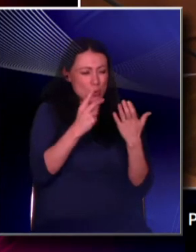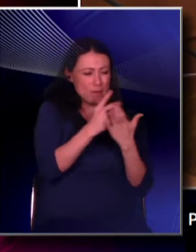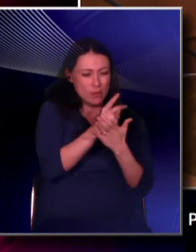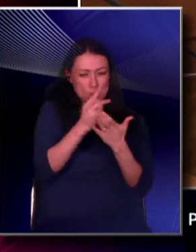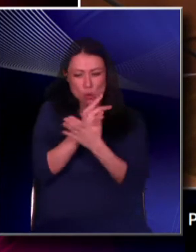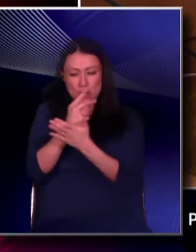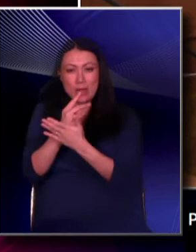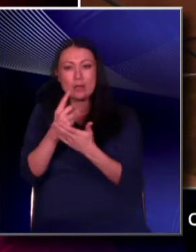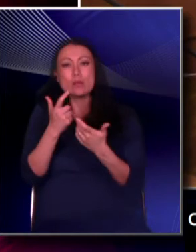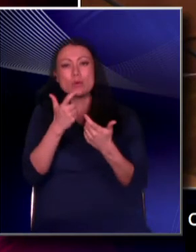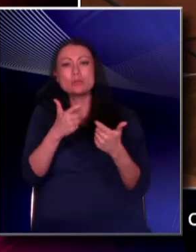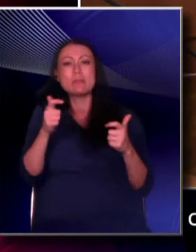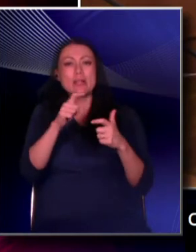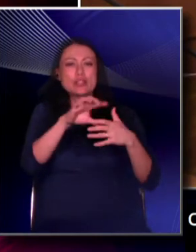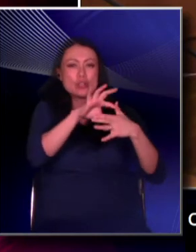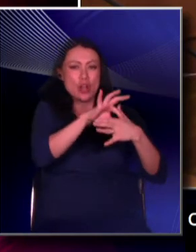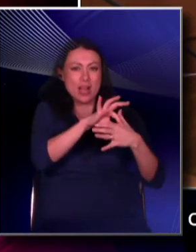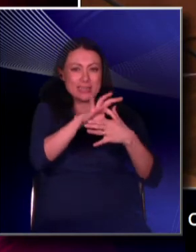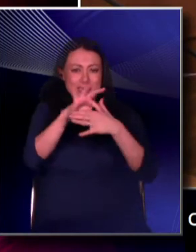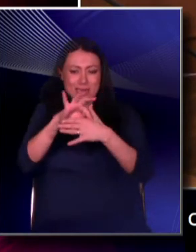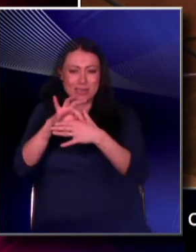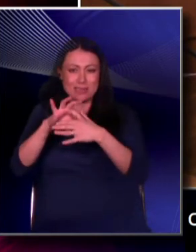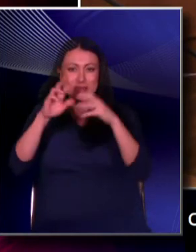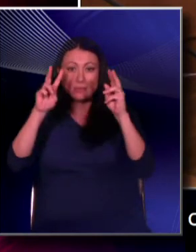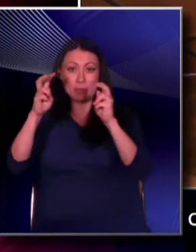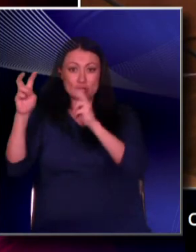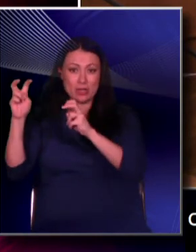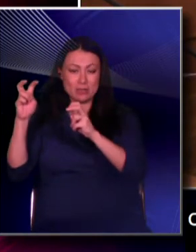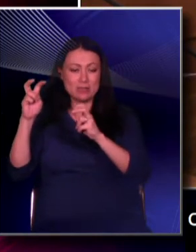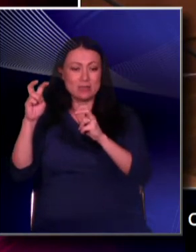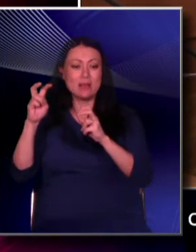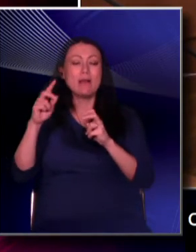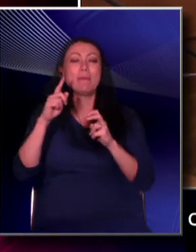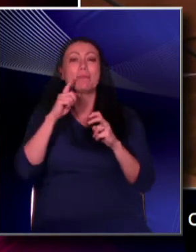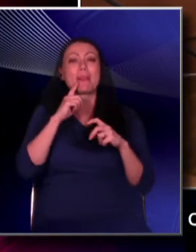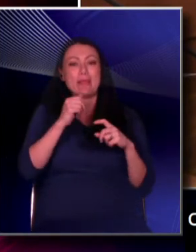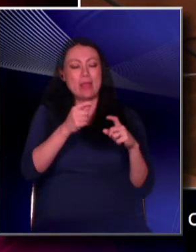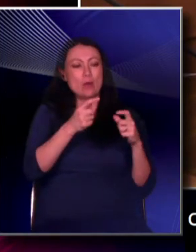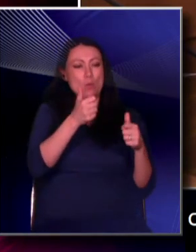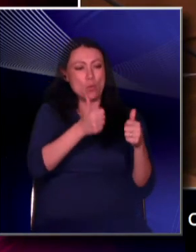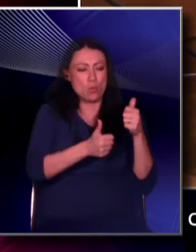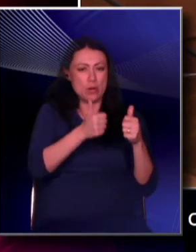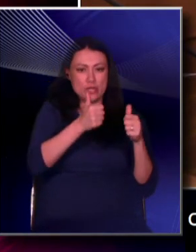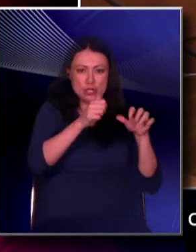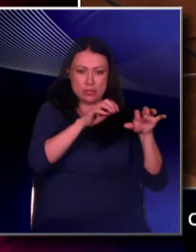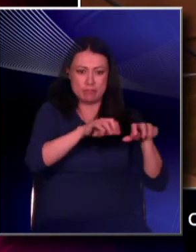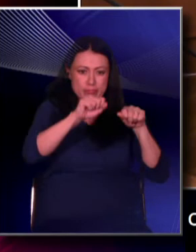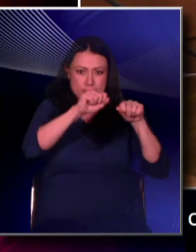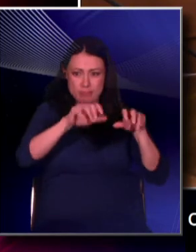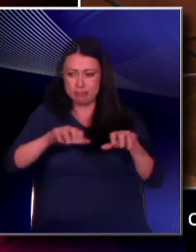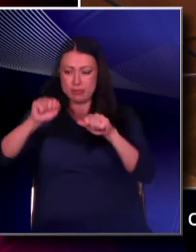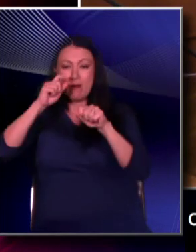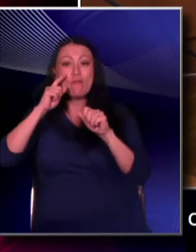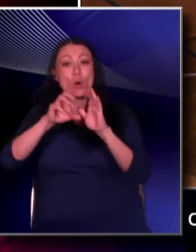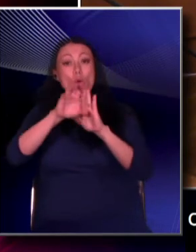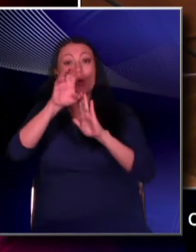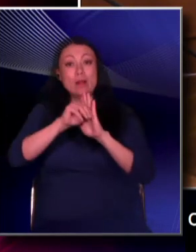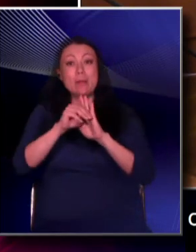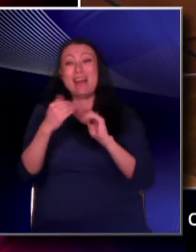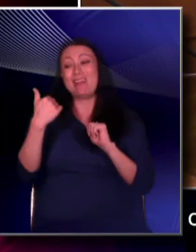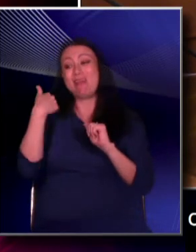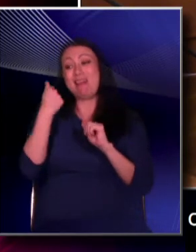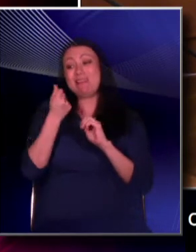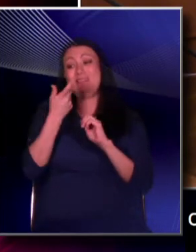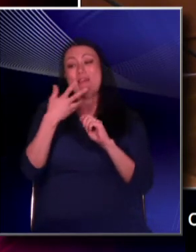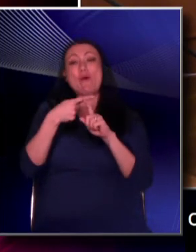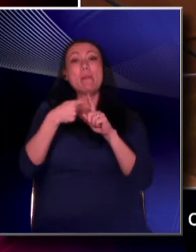content areas and then putting them up for adoption. Over the last several months, and you'll have a form in front